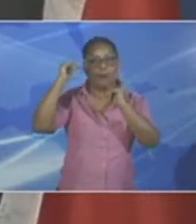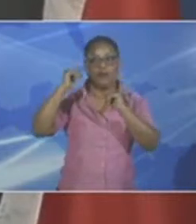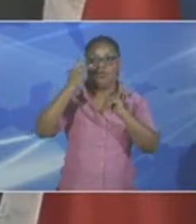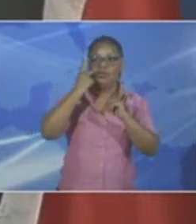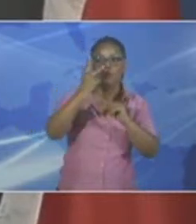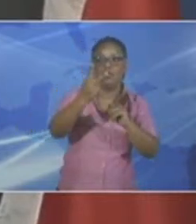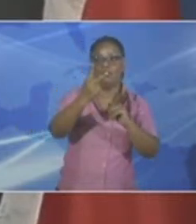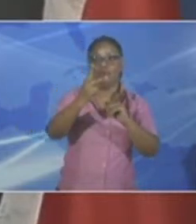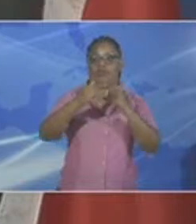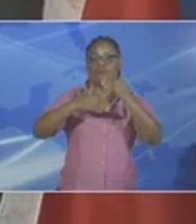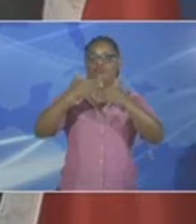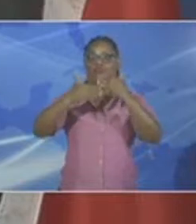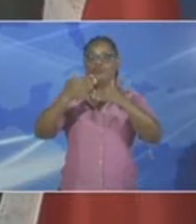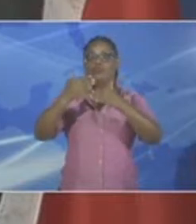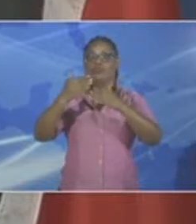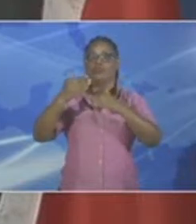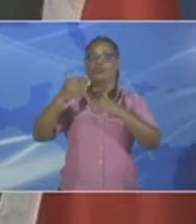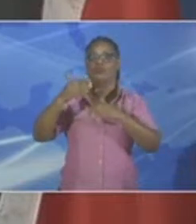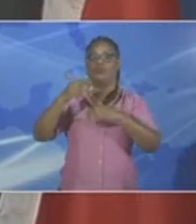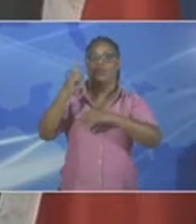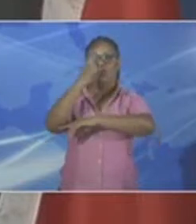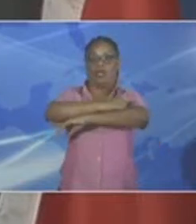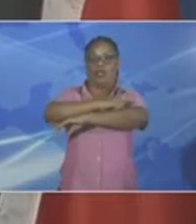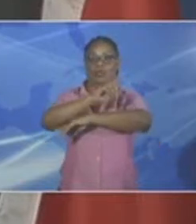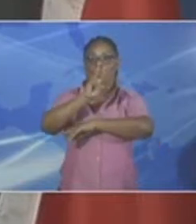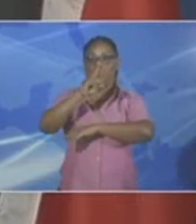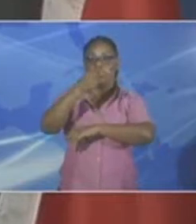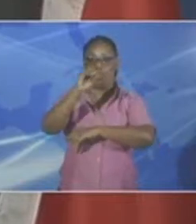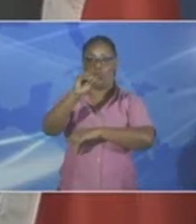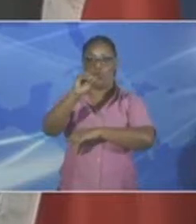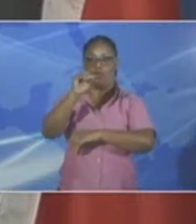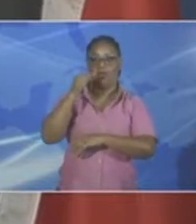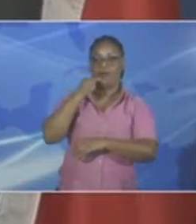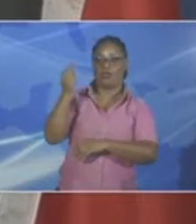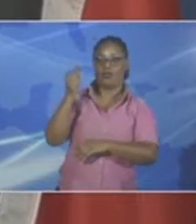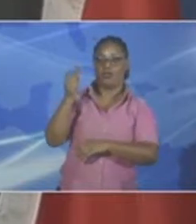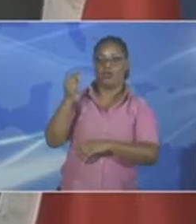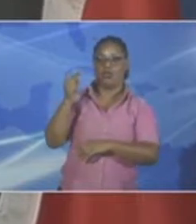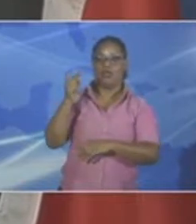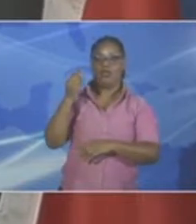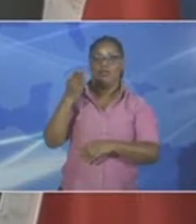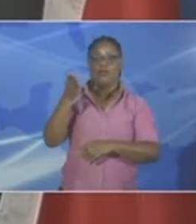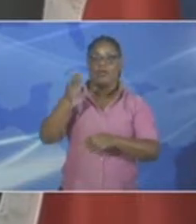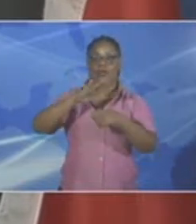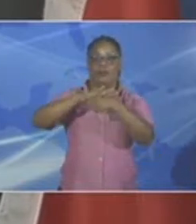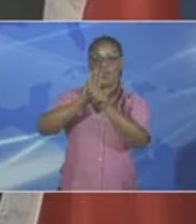of us worldwide that it is no longer a pandemic and we are into a different phase. That would be a